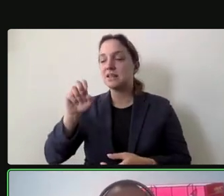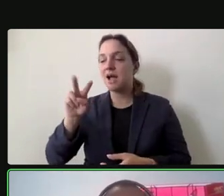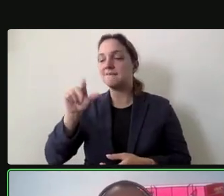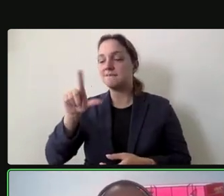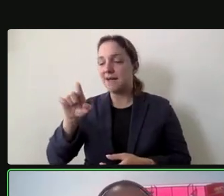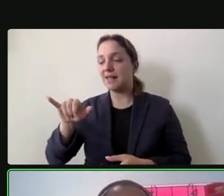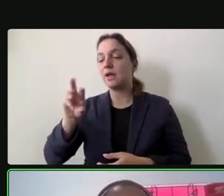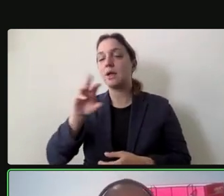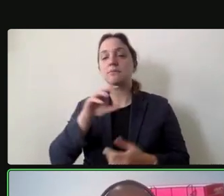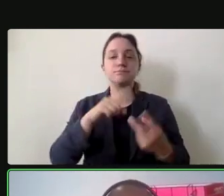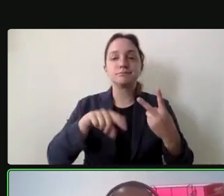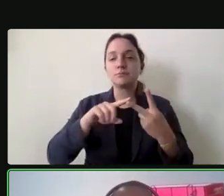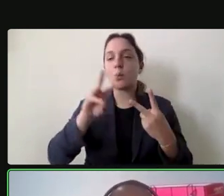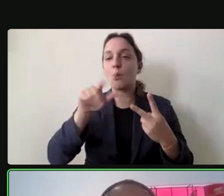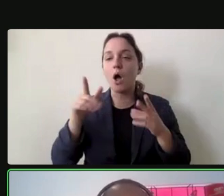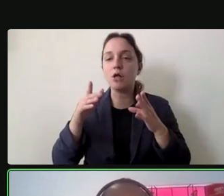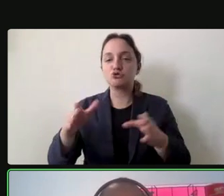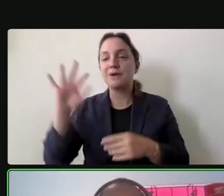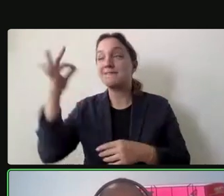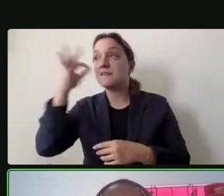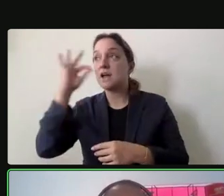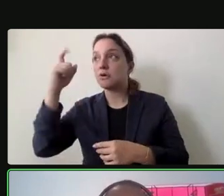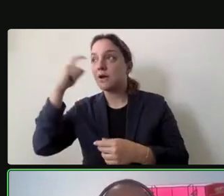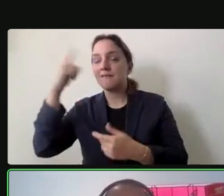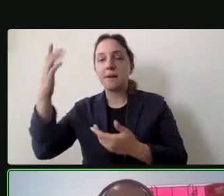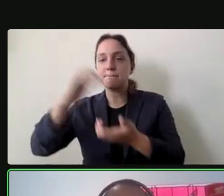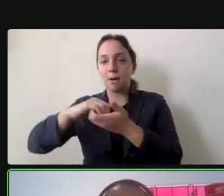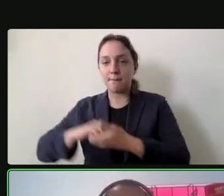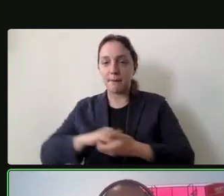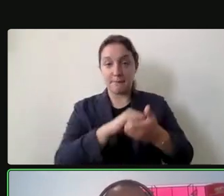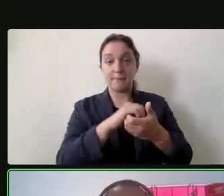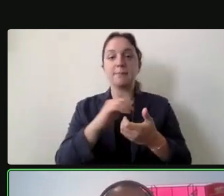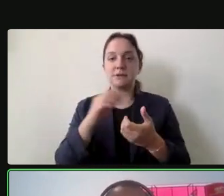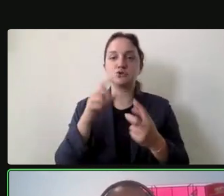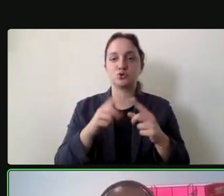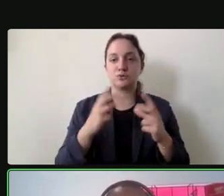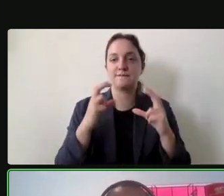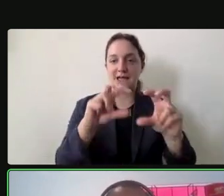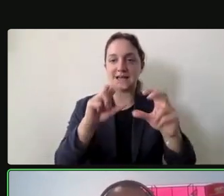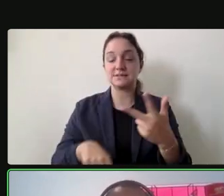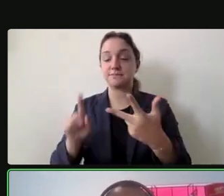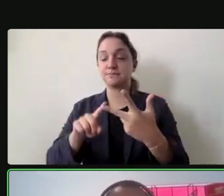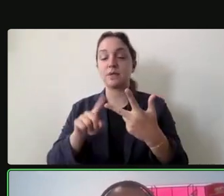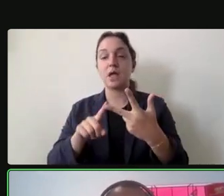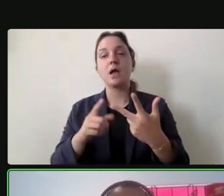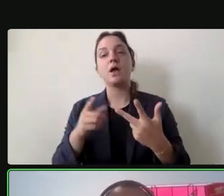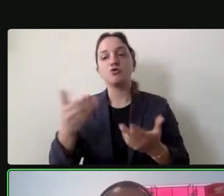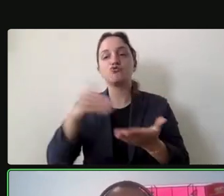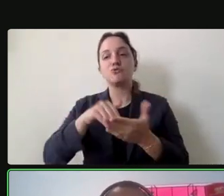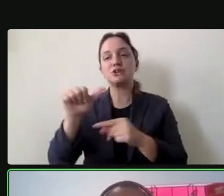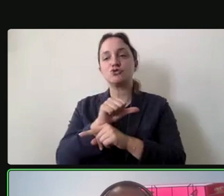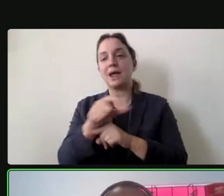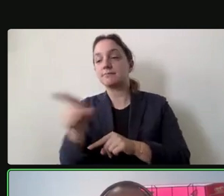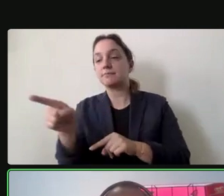federal government. And then third, we want to retrain and rehire a workforce that's tech-enabled to get all this